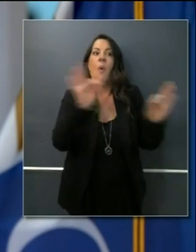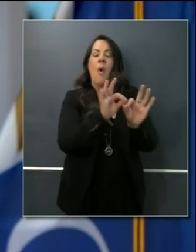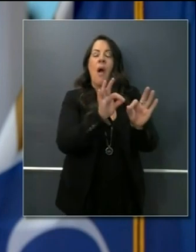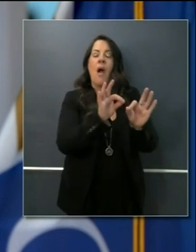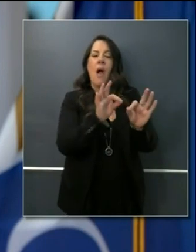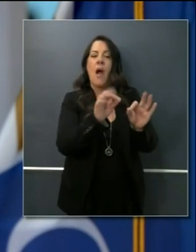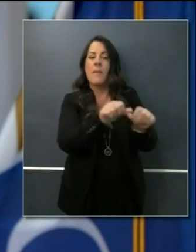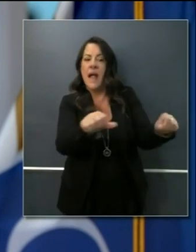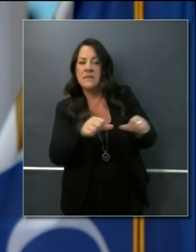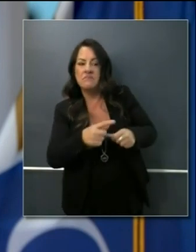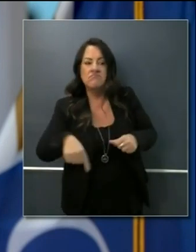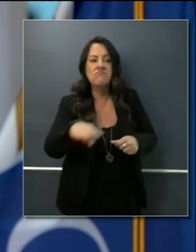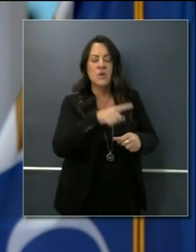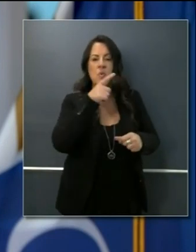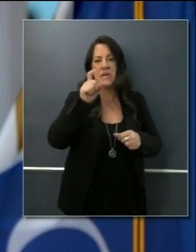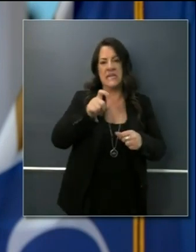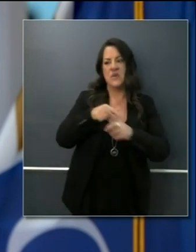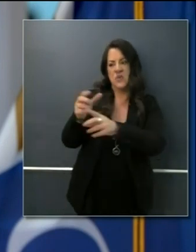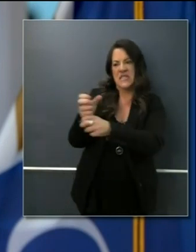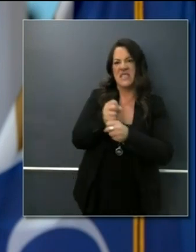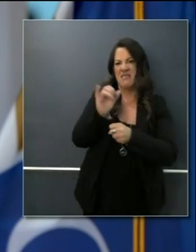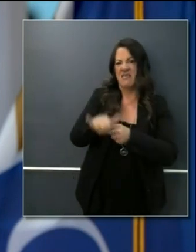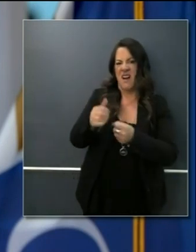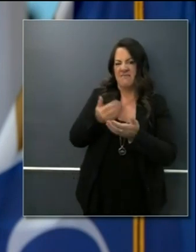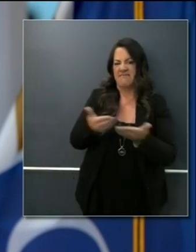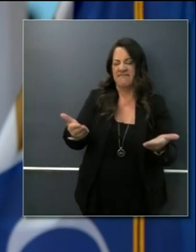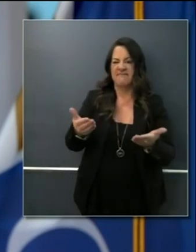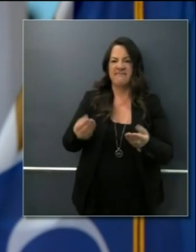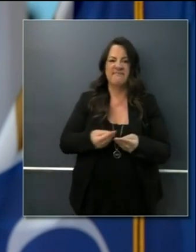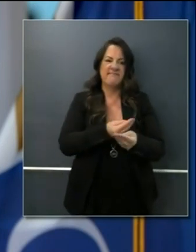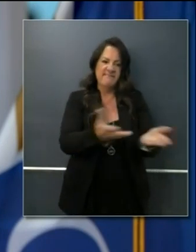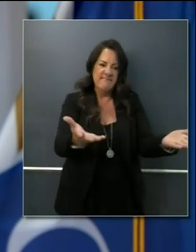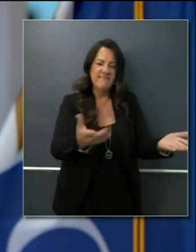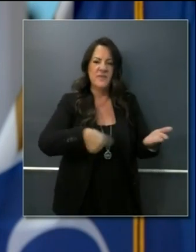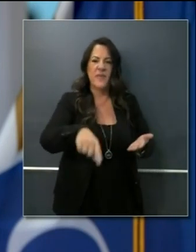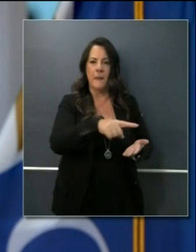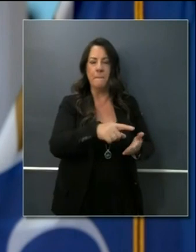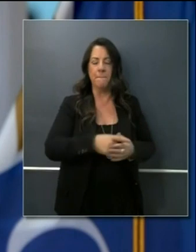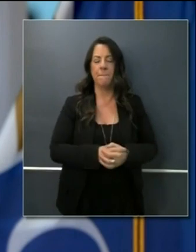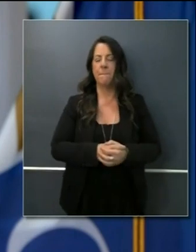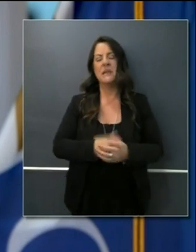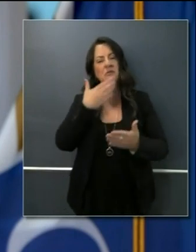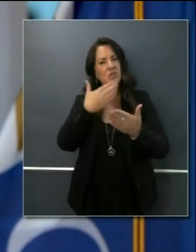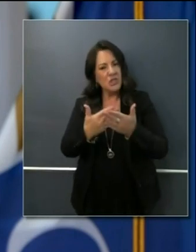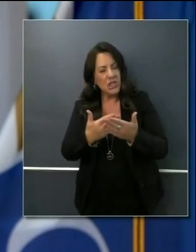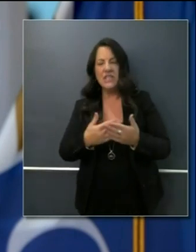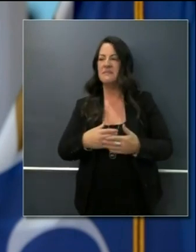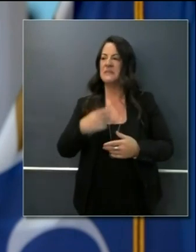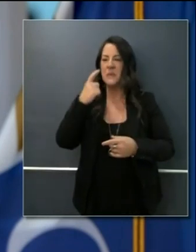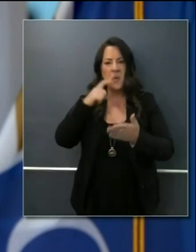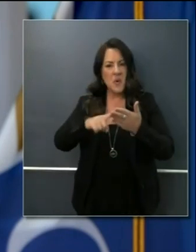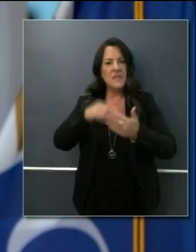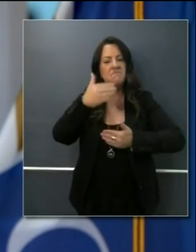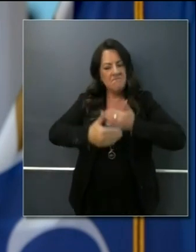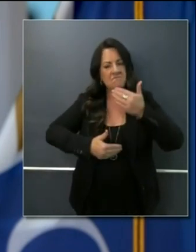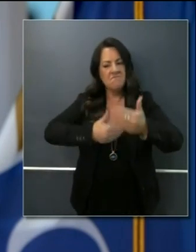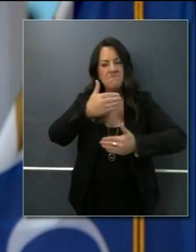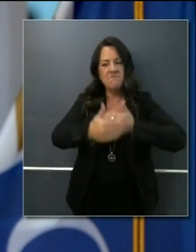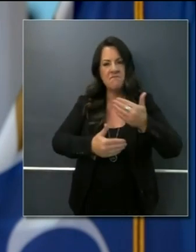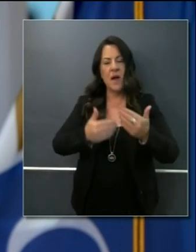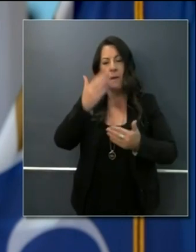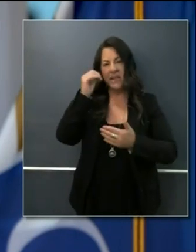of California. So real progress in that space as well. And again, it's progress, it's data guided by